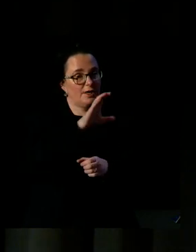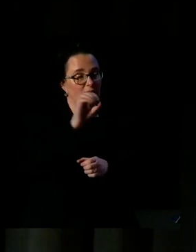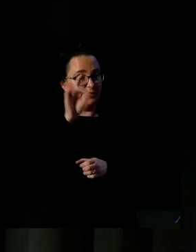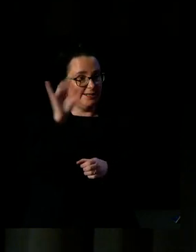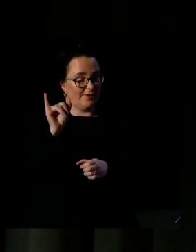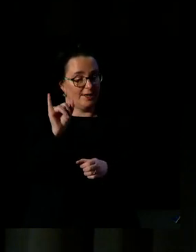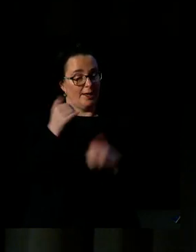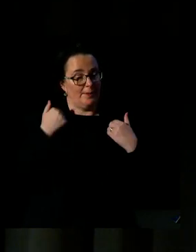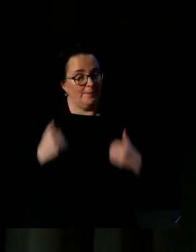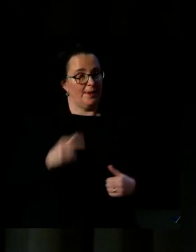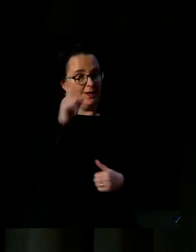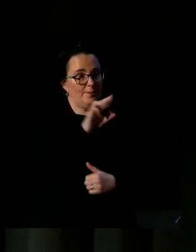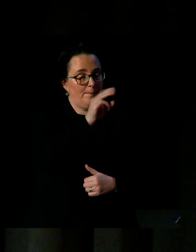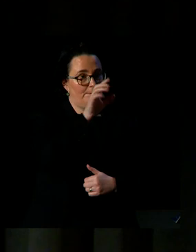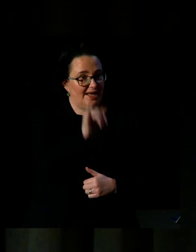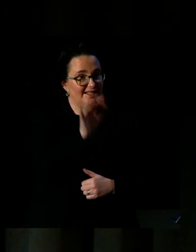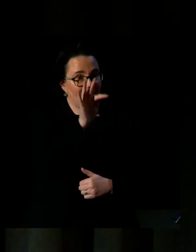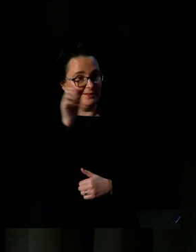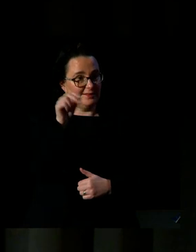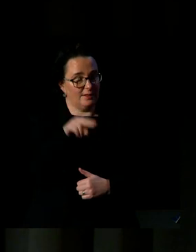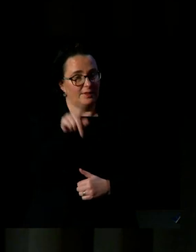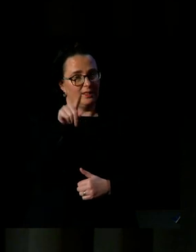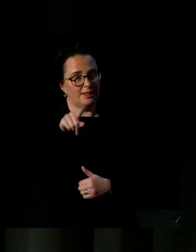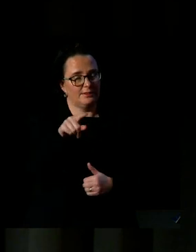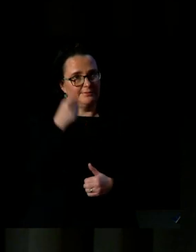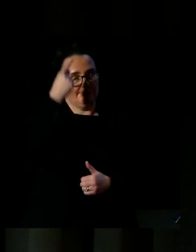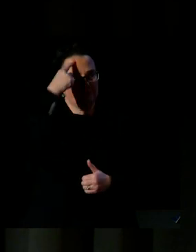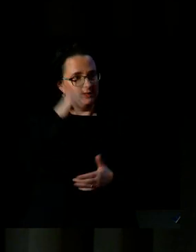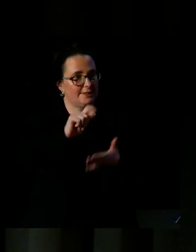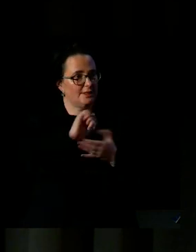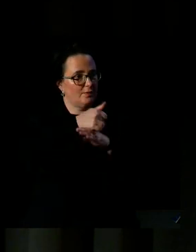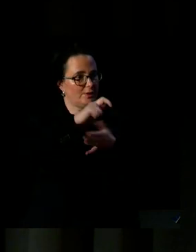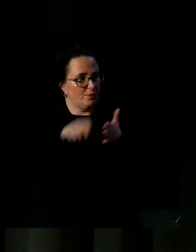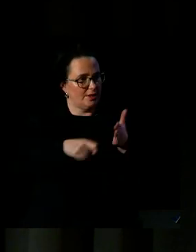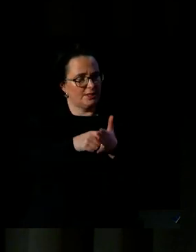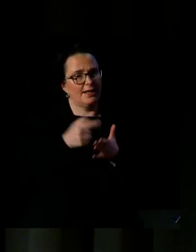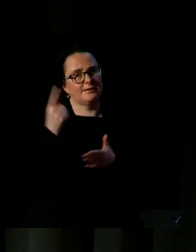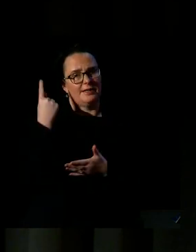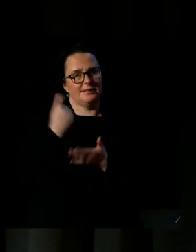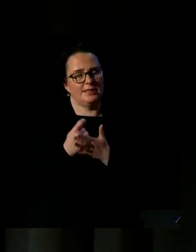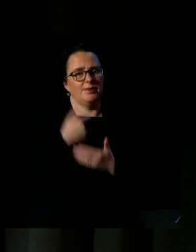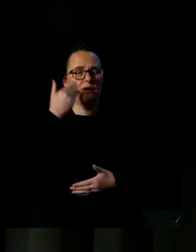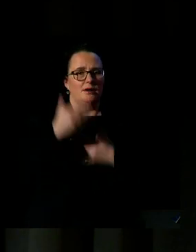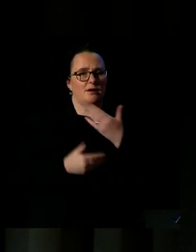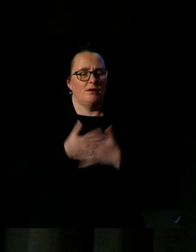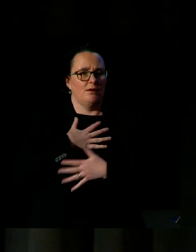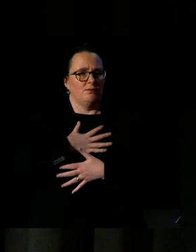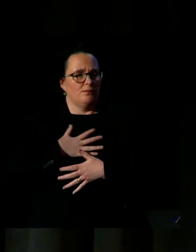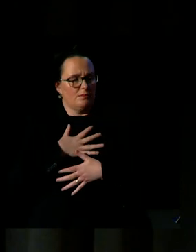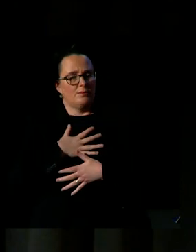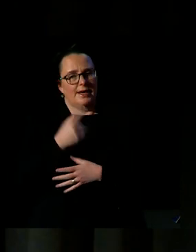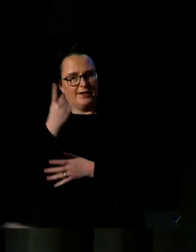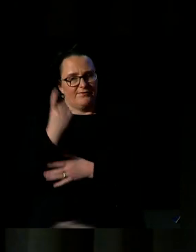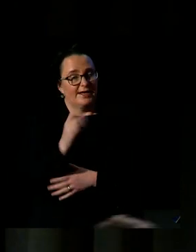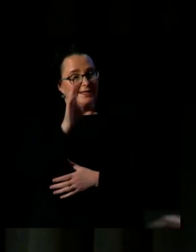Paddy Fitzgibbon, who inaugurated the project, delivered a moving speech at the time. I invite Lynn Jackson, one